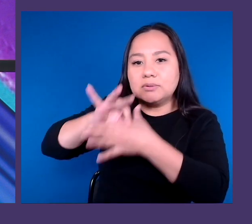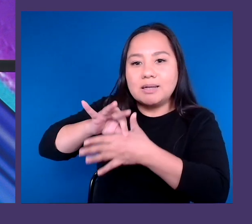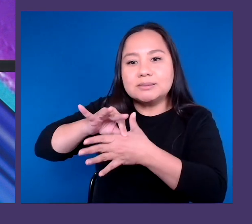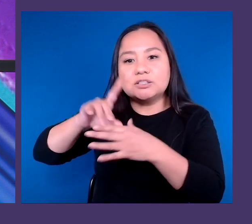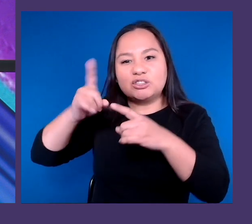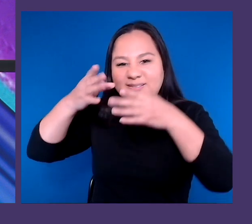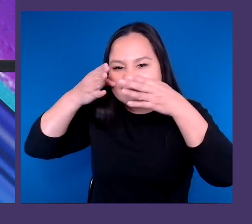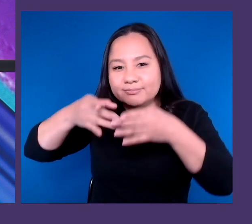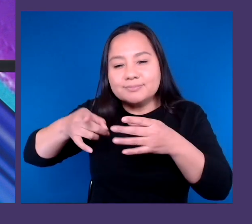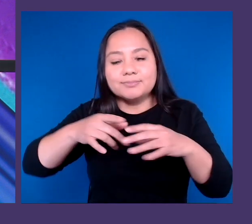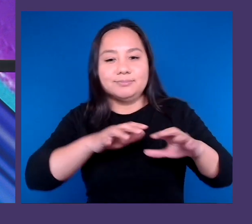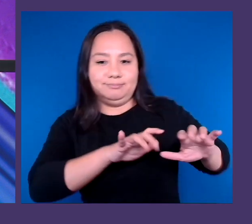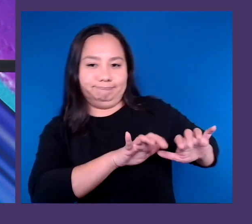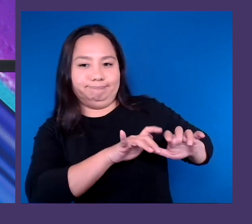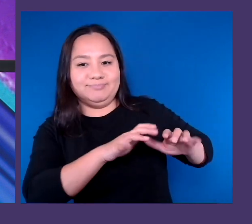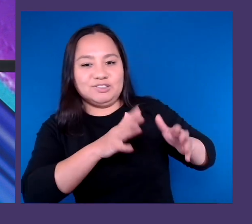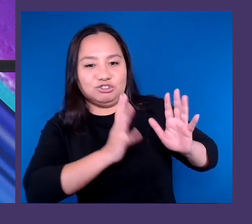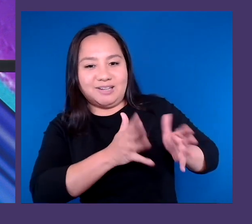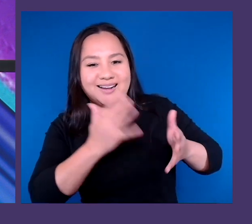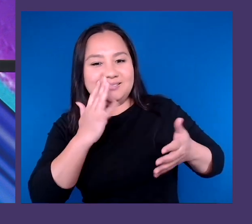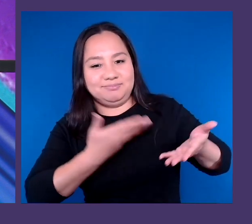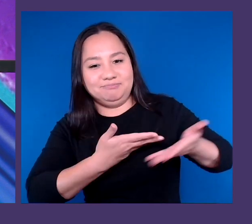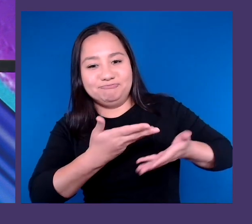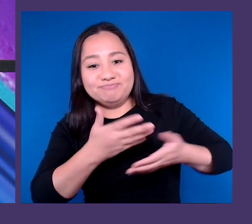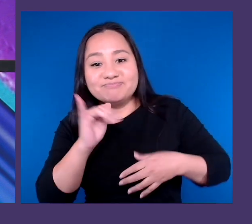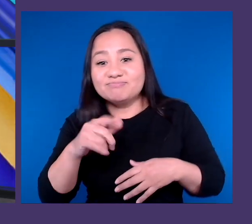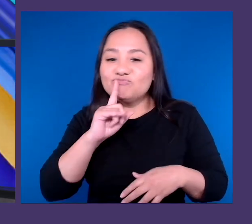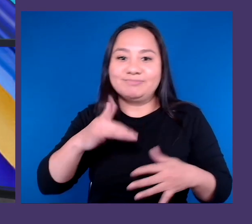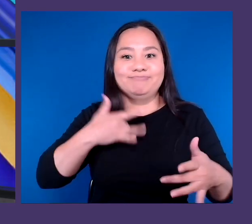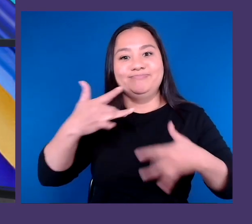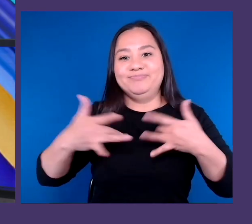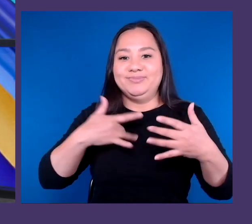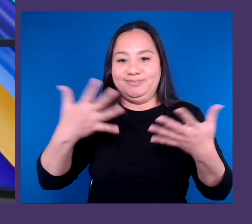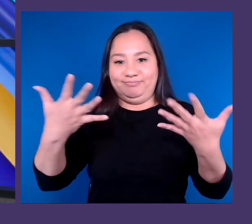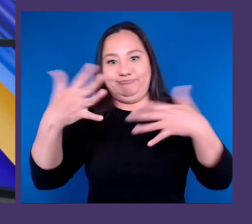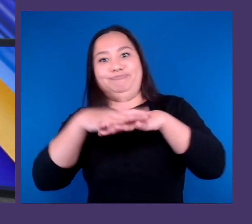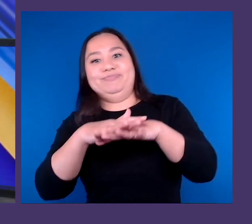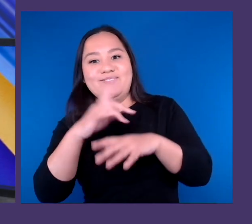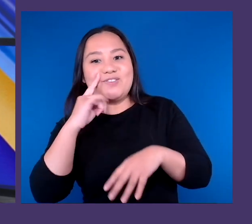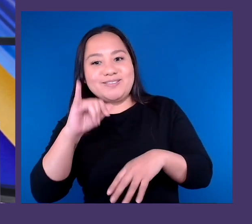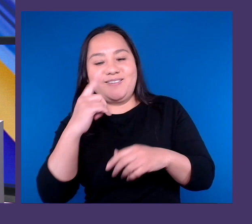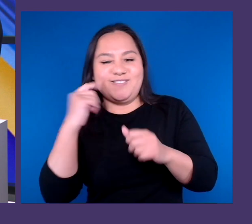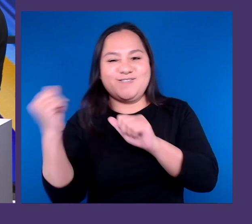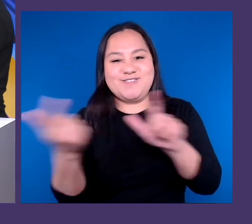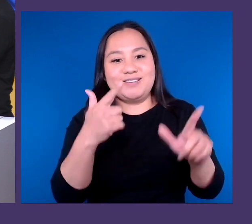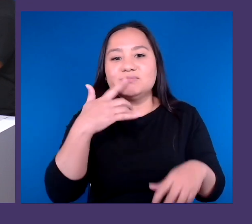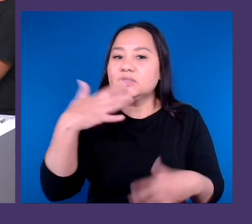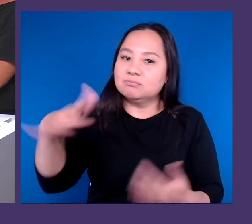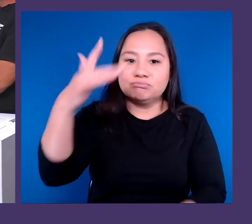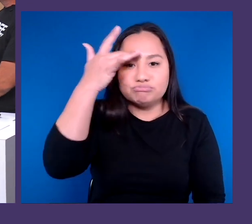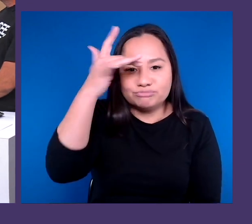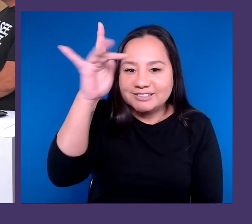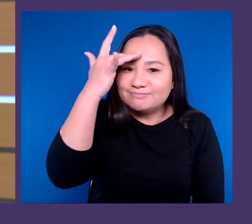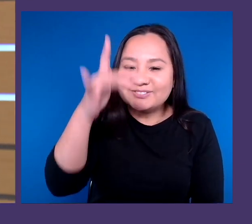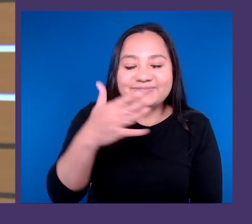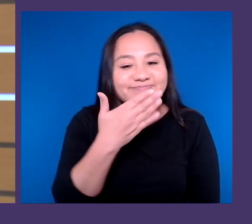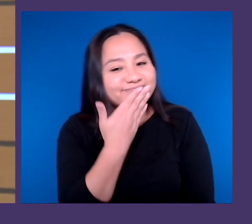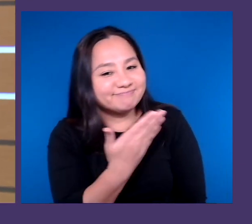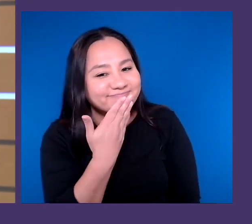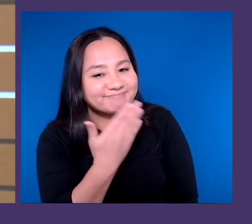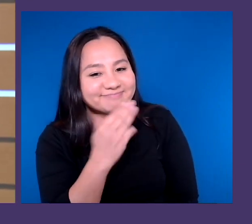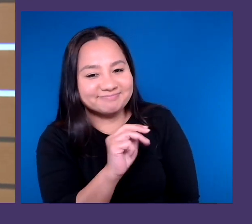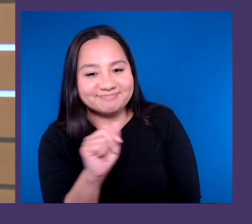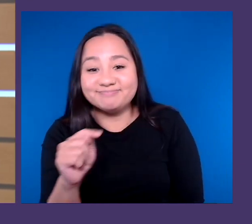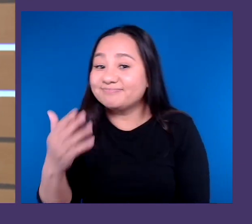everybody. Brilliant, brilliant stuff. Thank you for letting me be here. Thank you, Matt. Thank you, Christina. Hey, And Jeff.